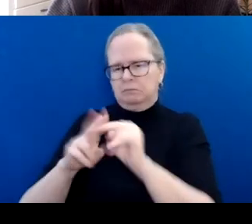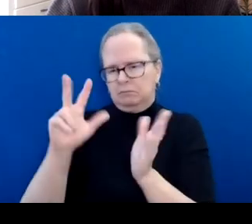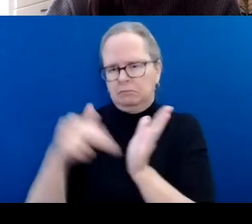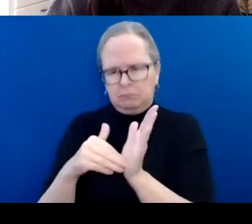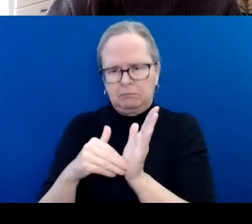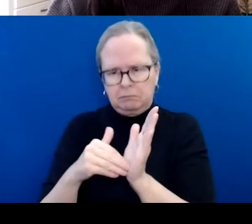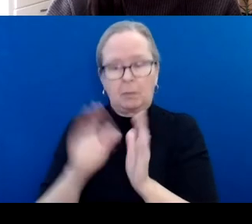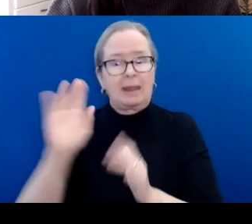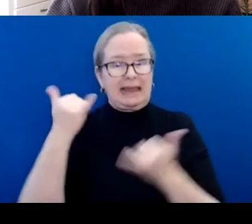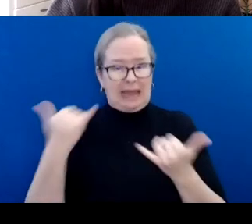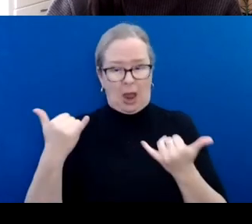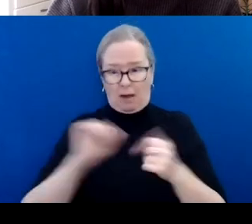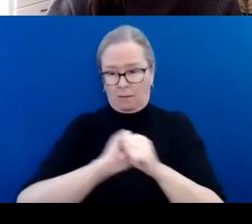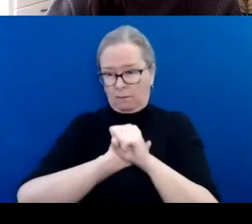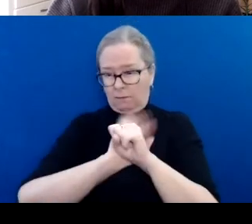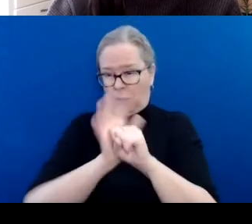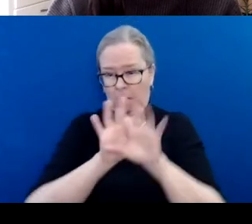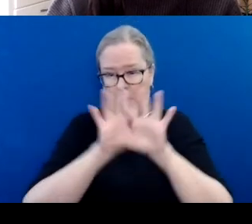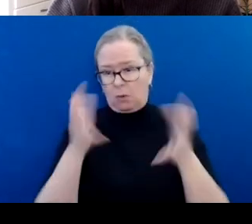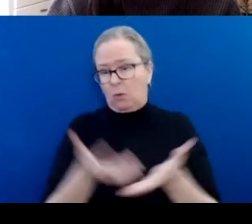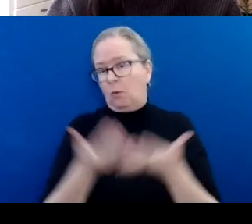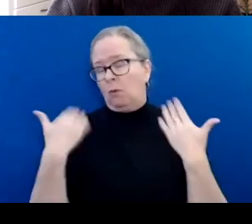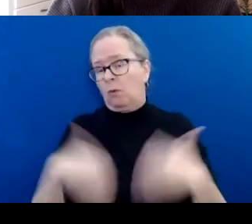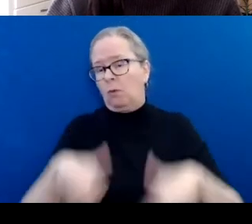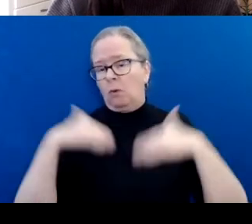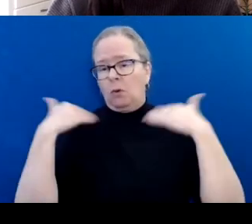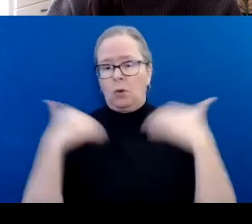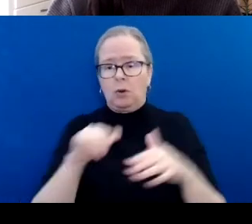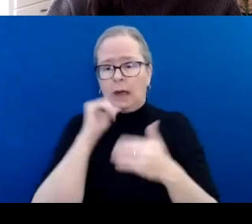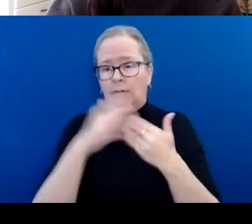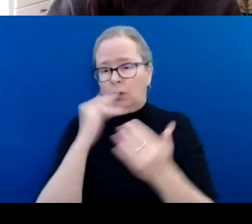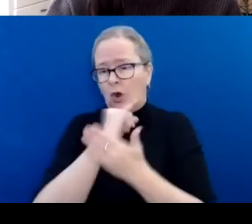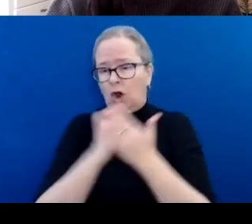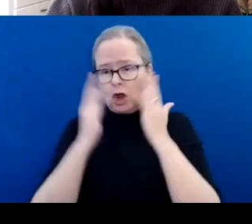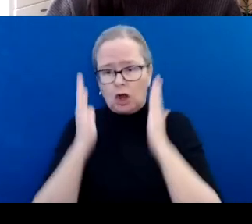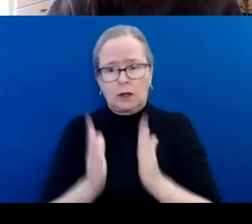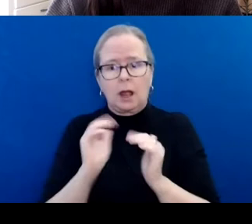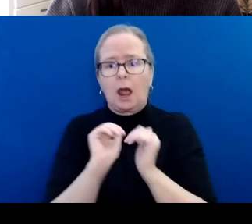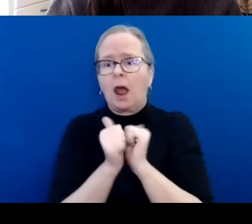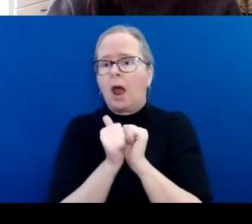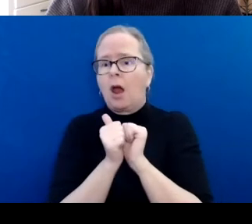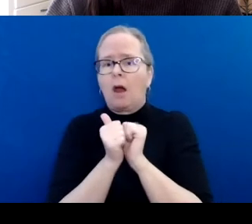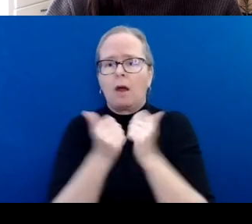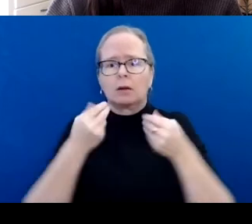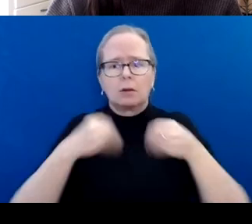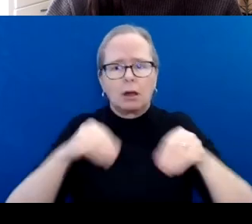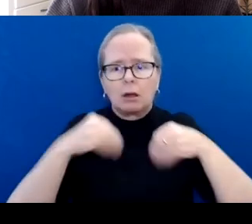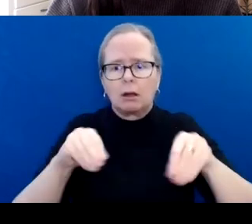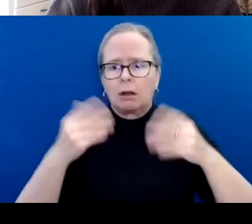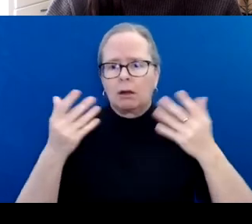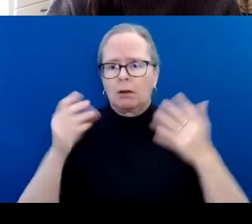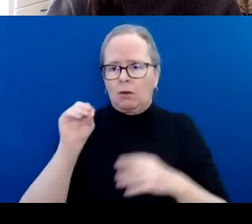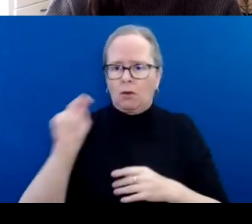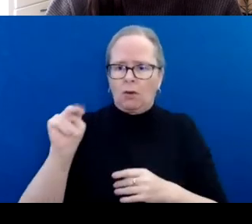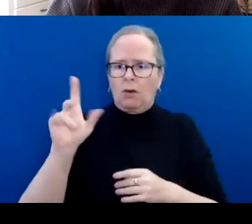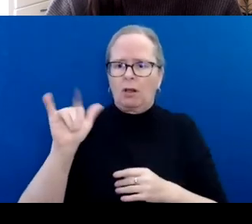ability to make and share work in an online or digital way. And the increased demand and limited availability